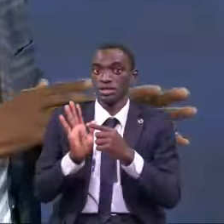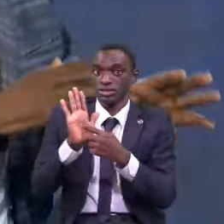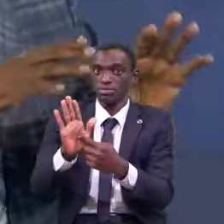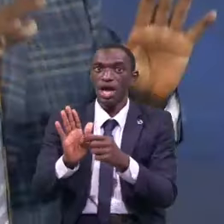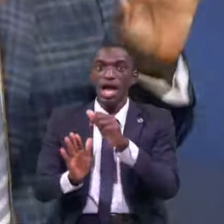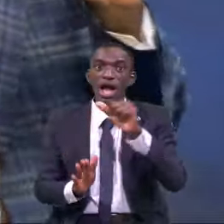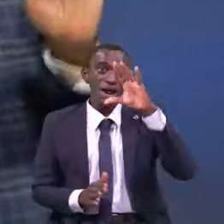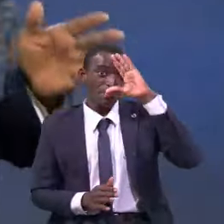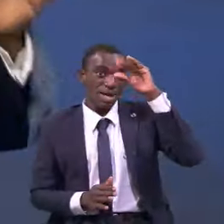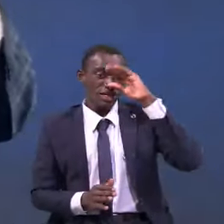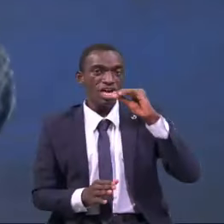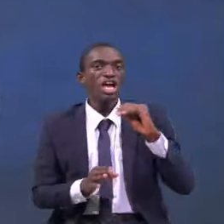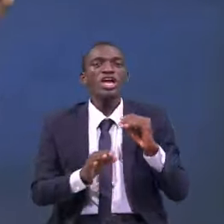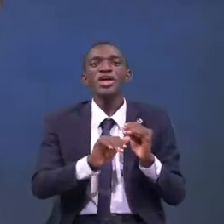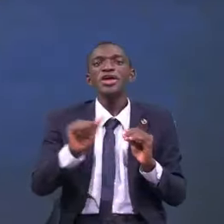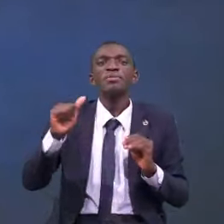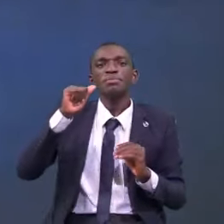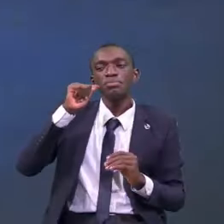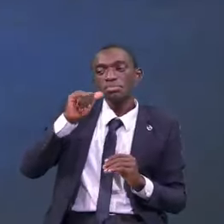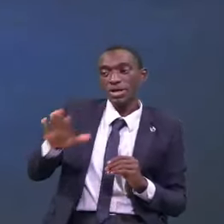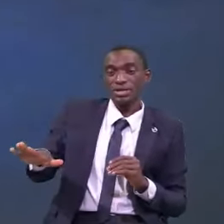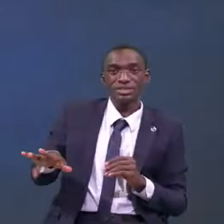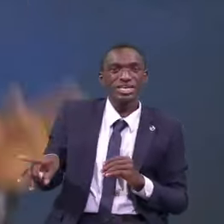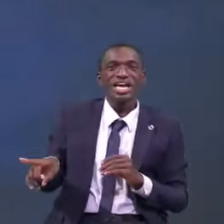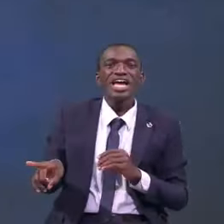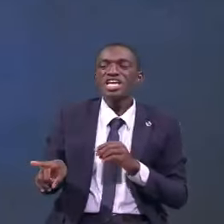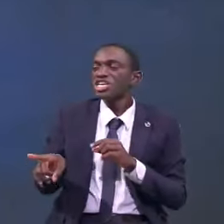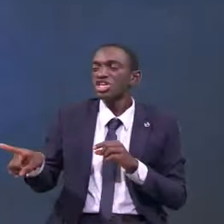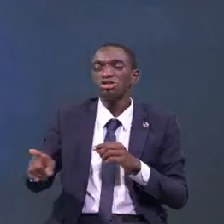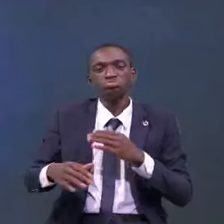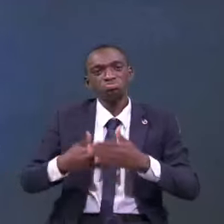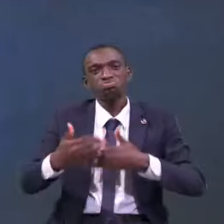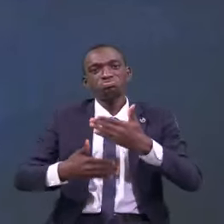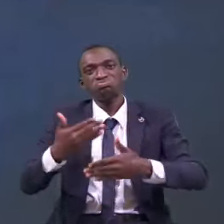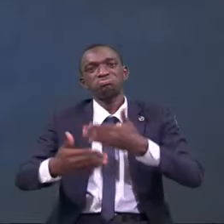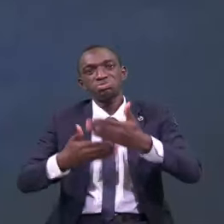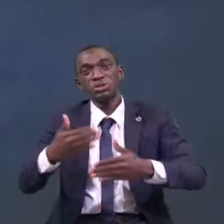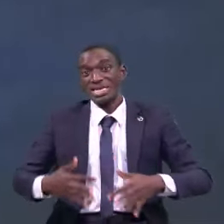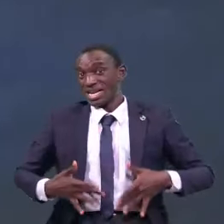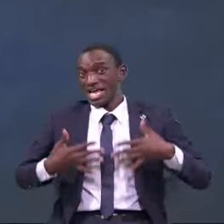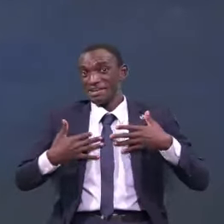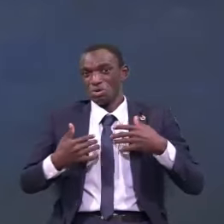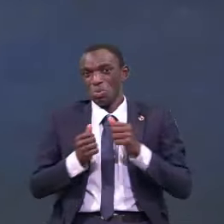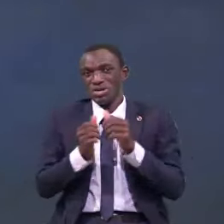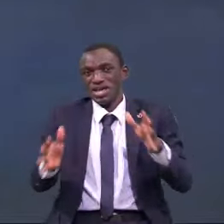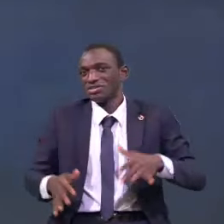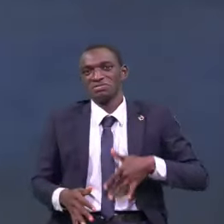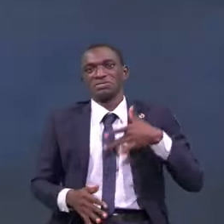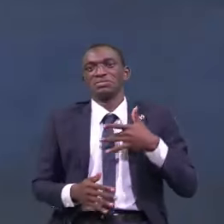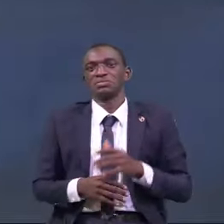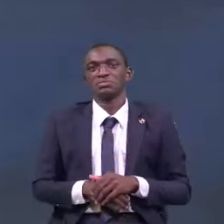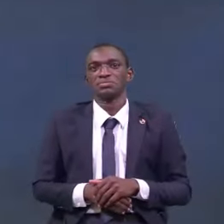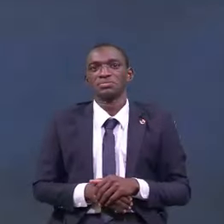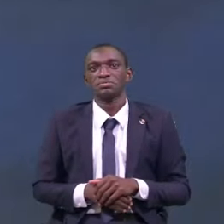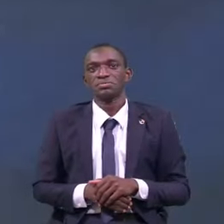a girl that goes through life insensitive? Imagine un homme, une femme, un garçon, une fille qui mène sa